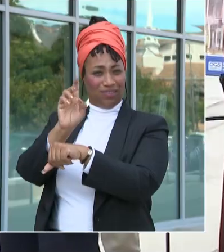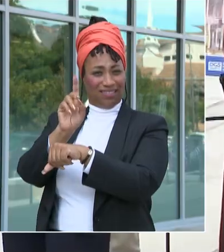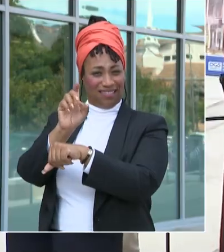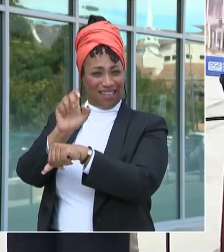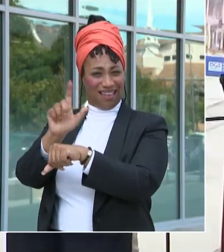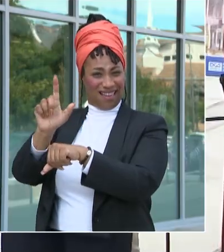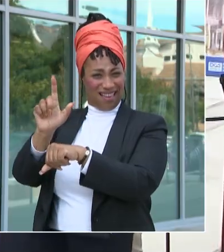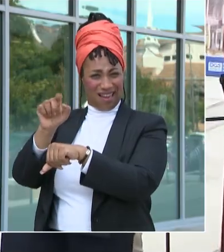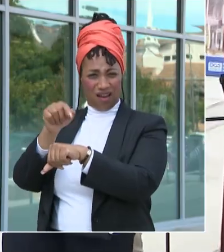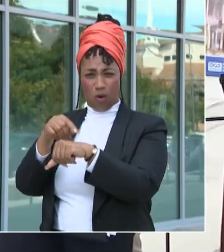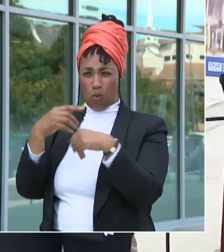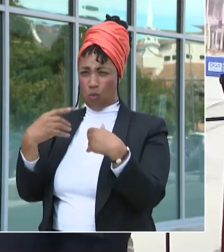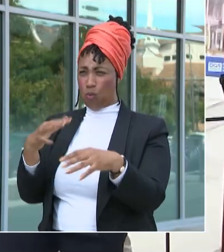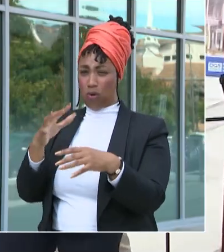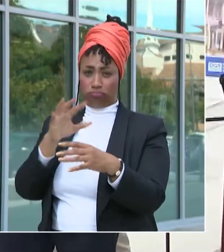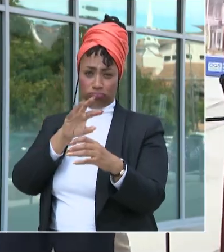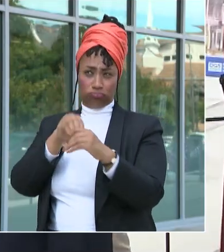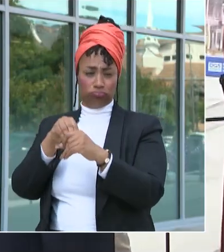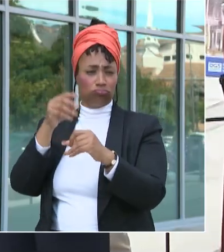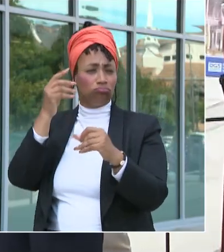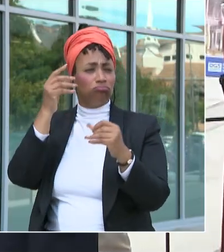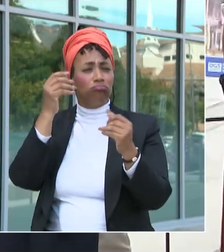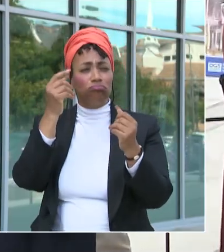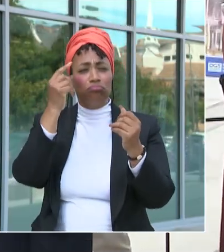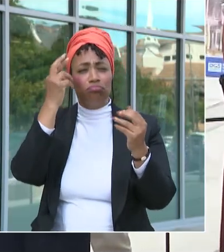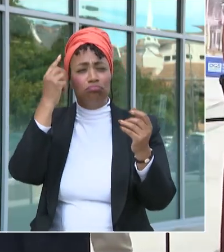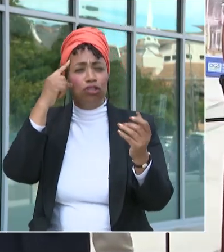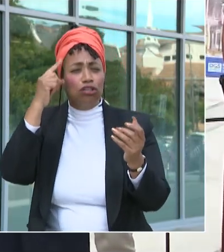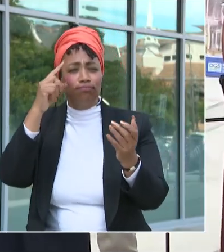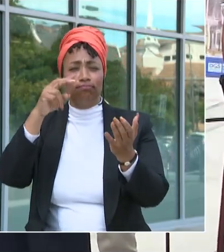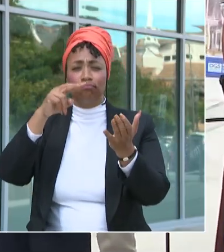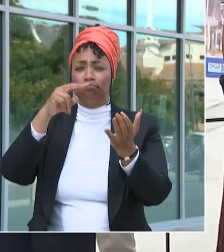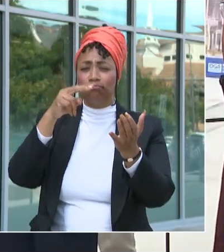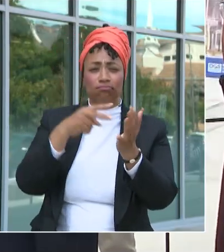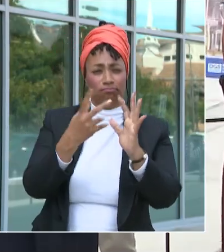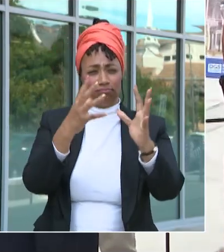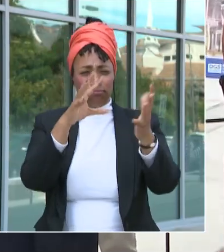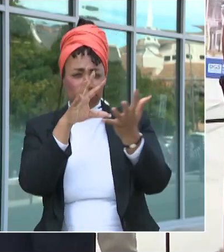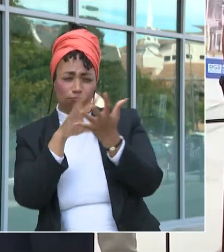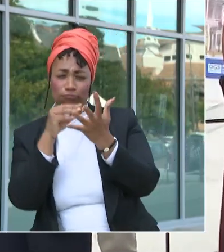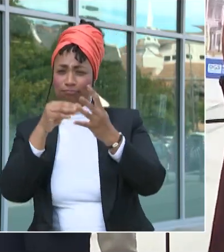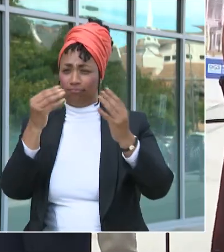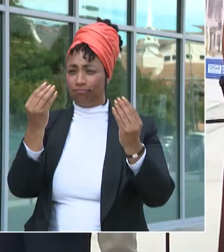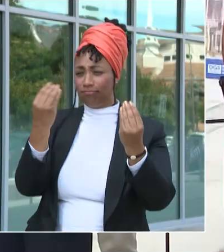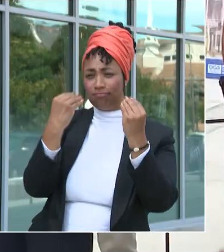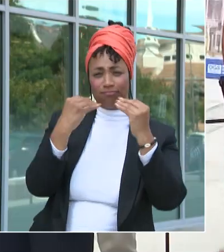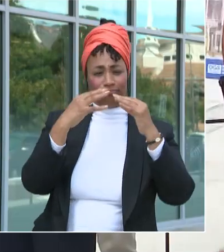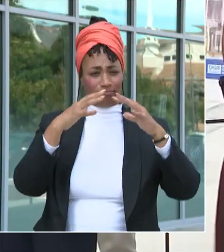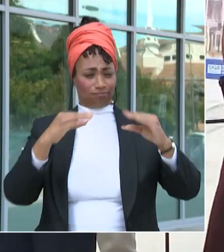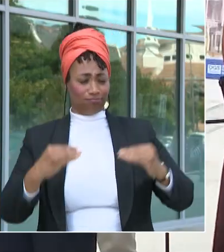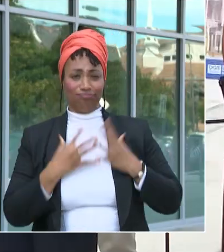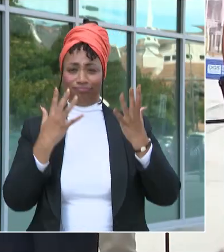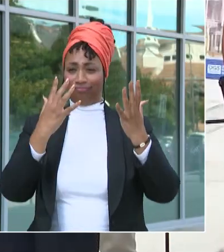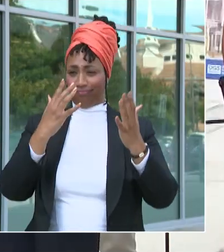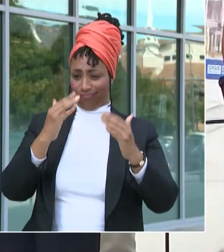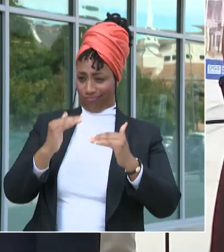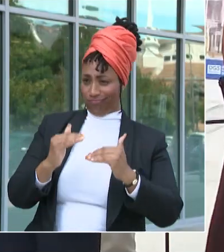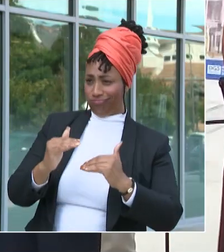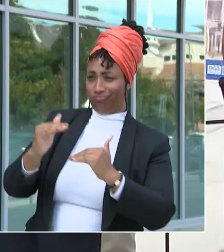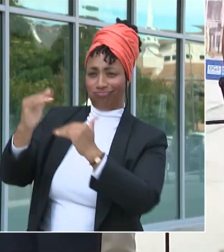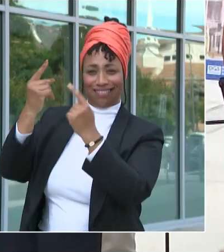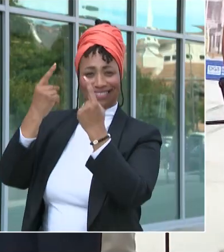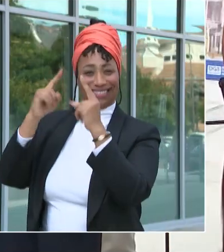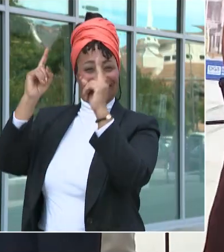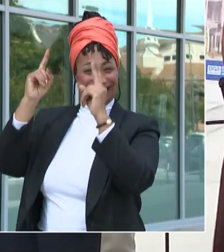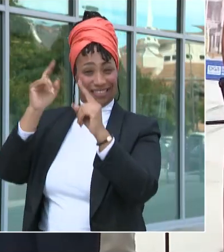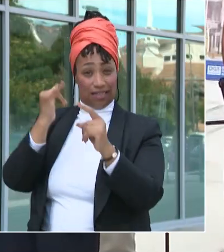that makes it that easier to achieve excellence. Coming back to school this week, There have been